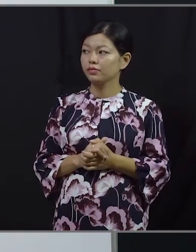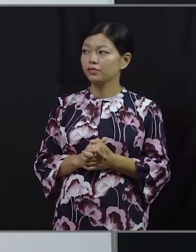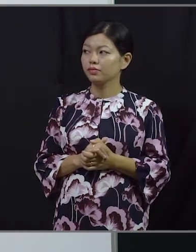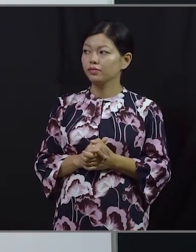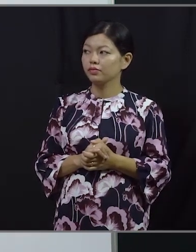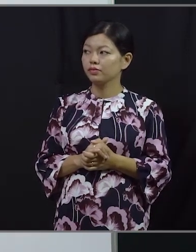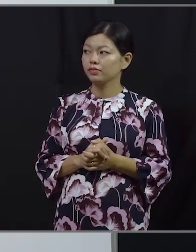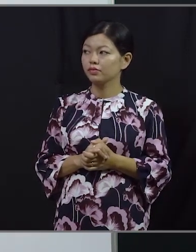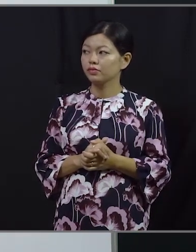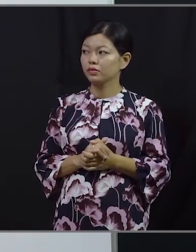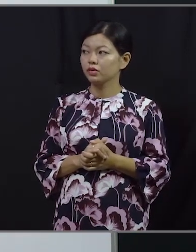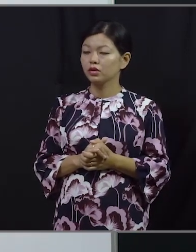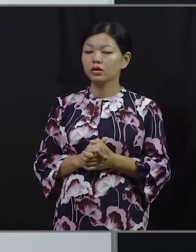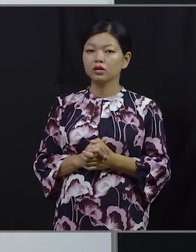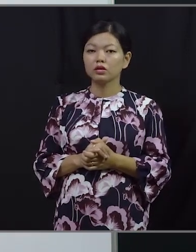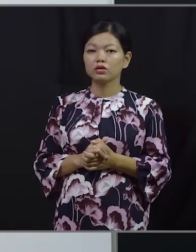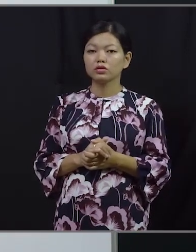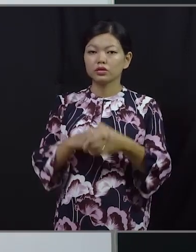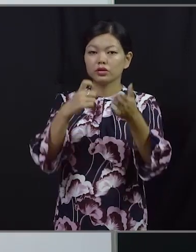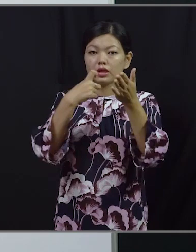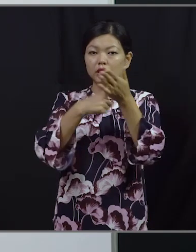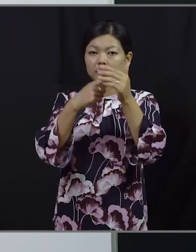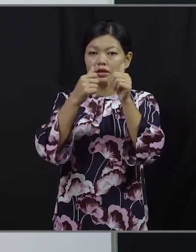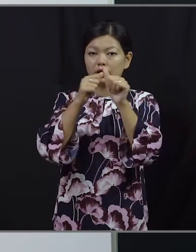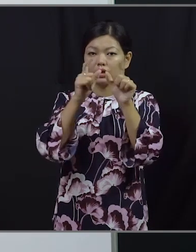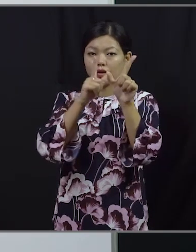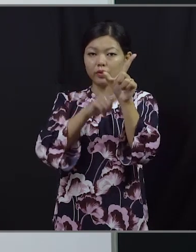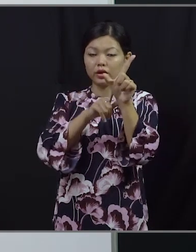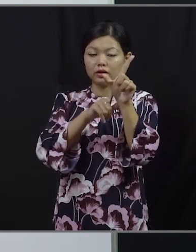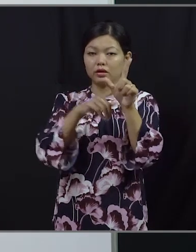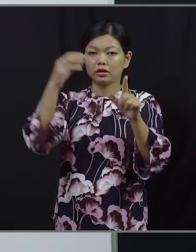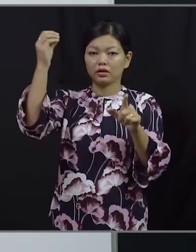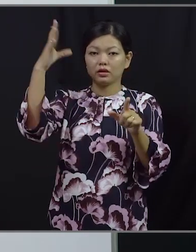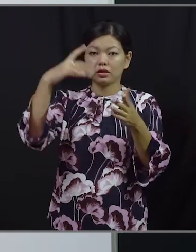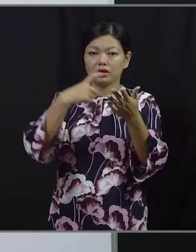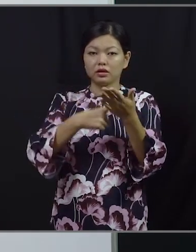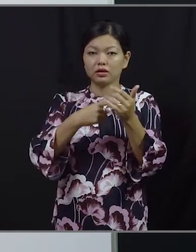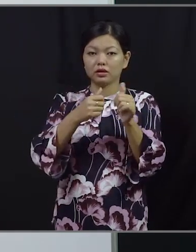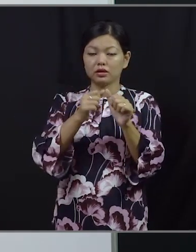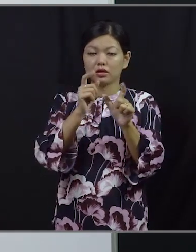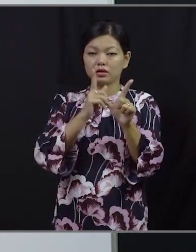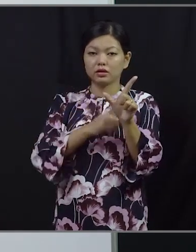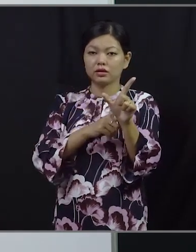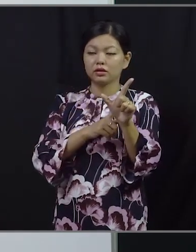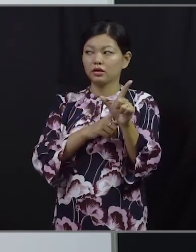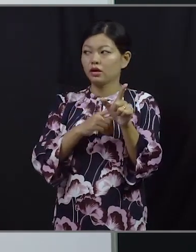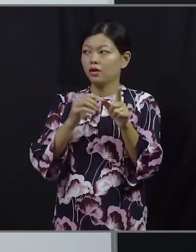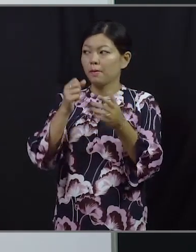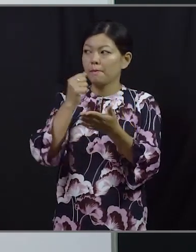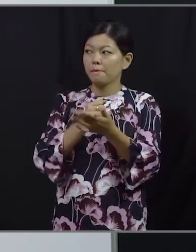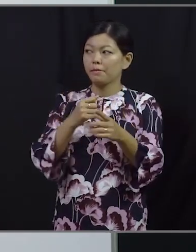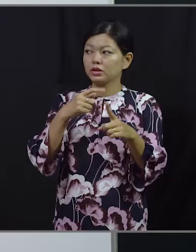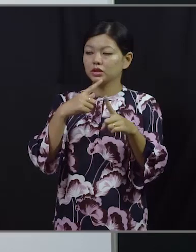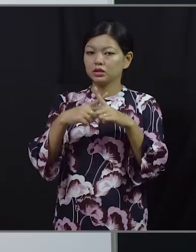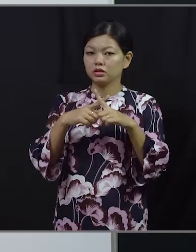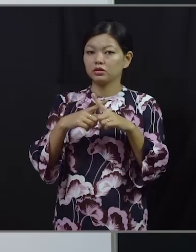leg of space, the ray must intersect somewhere. Okay, so this is the point of intersection. Okay, I'm drawing here because of leg of